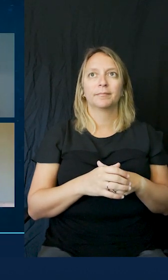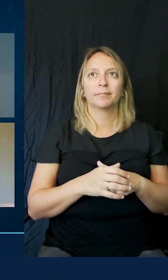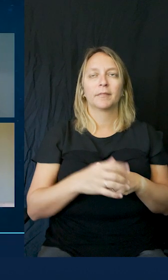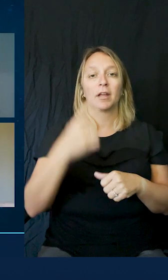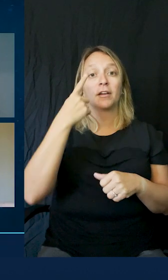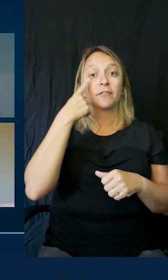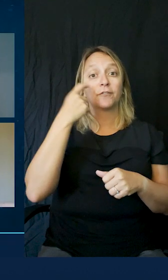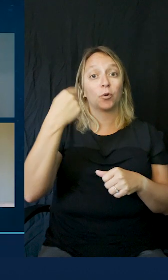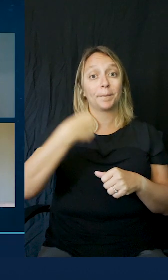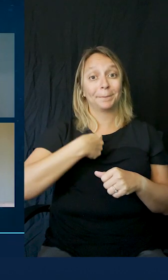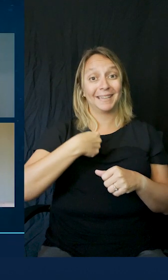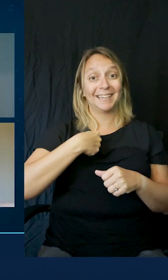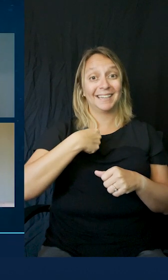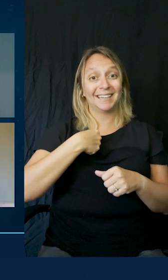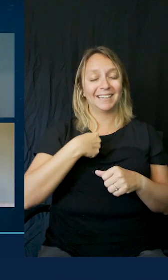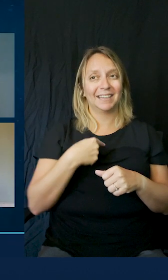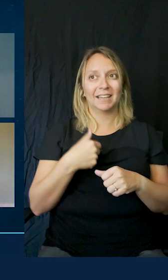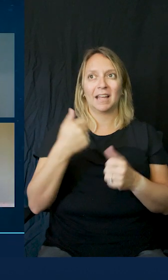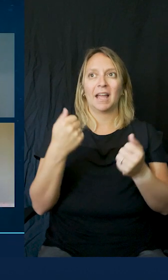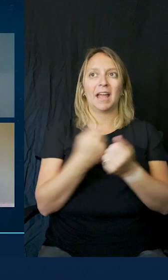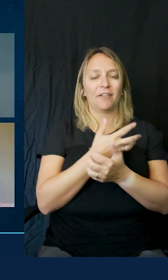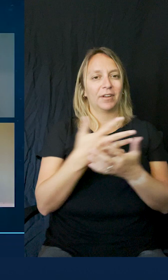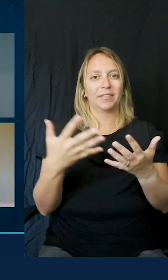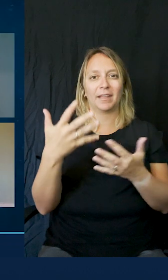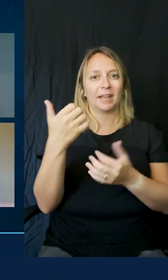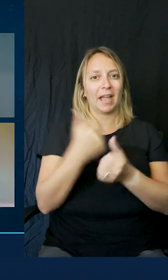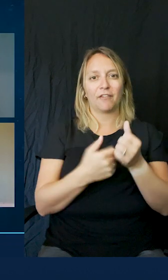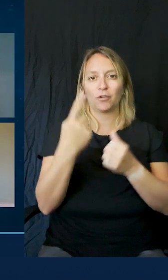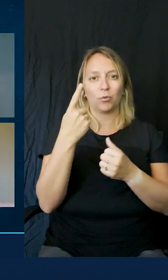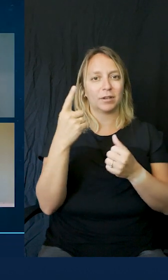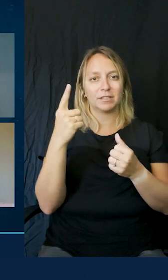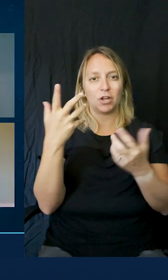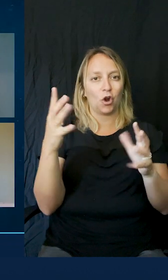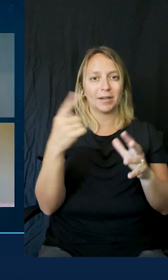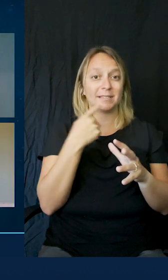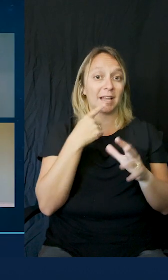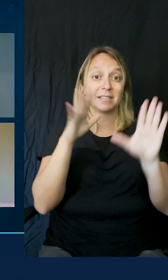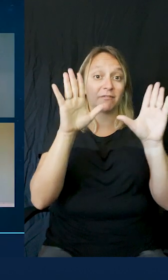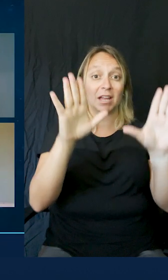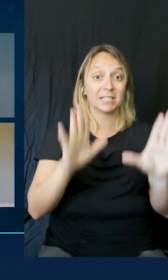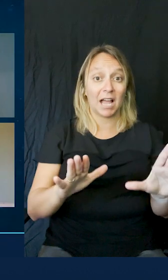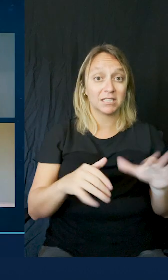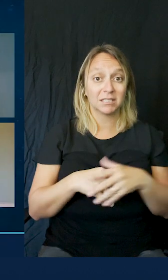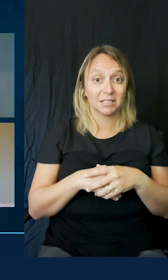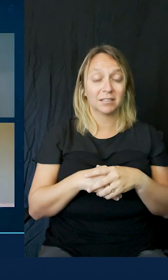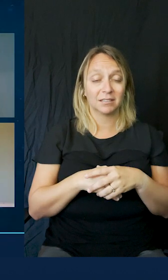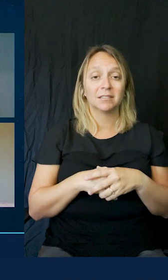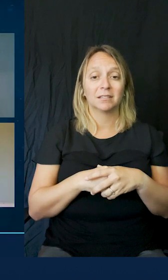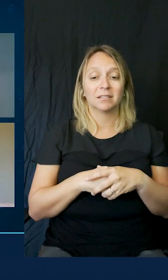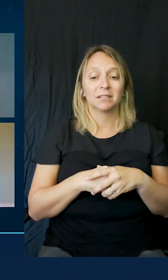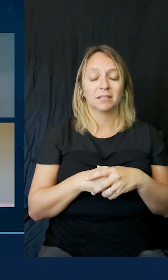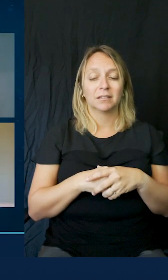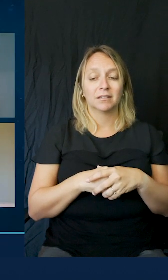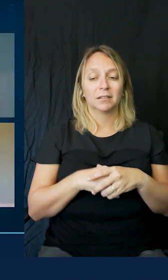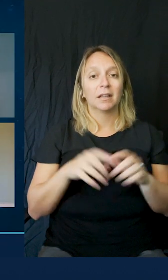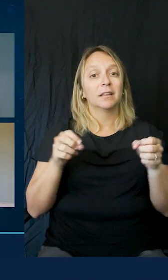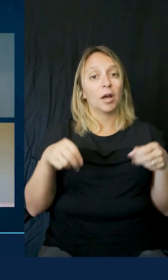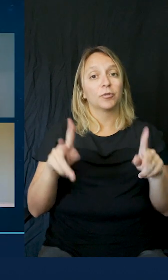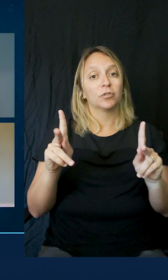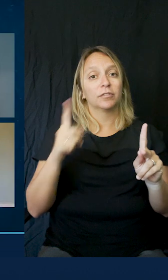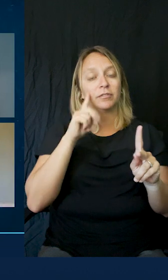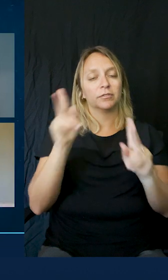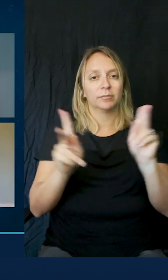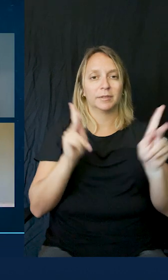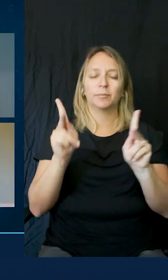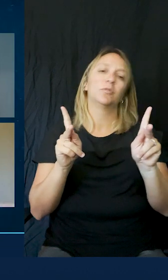From my perspective, everything that everybody's already said is fantastic. The opportunities for people